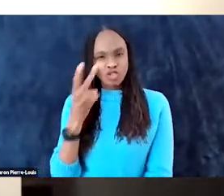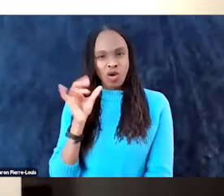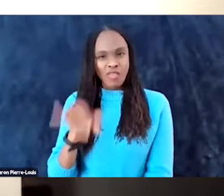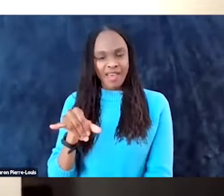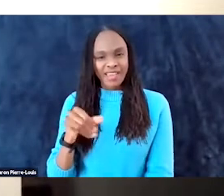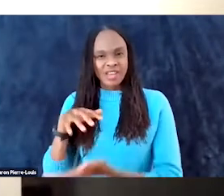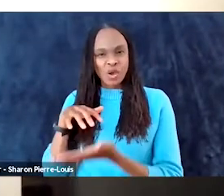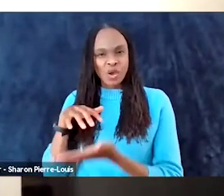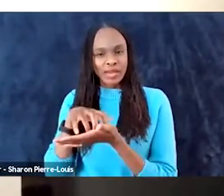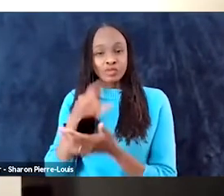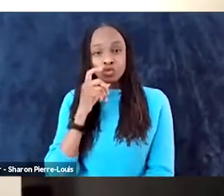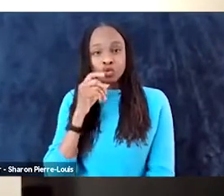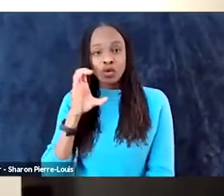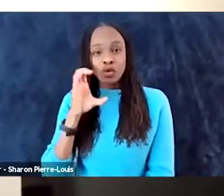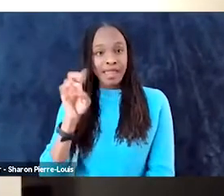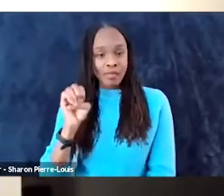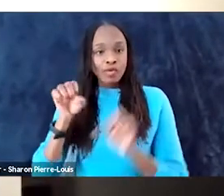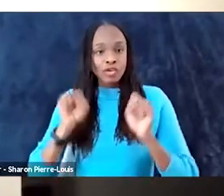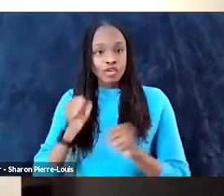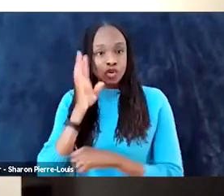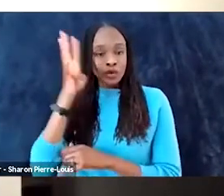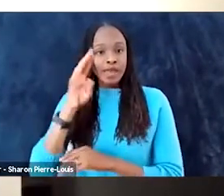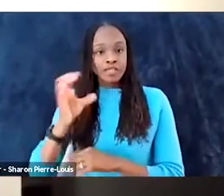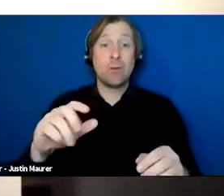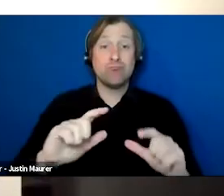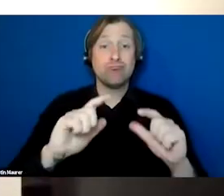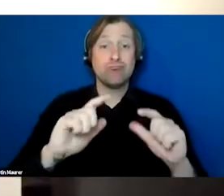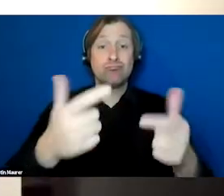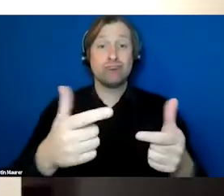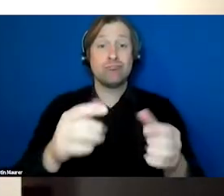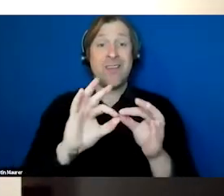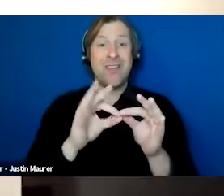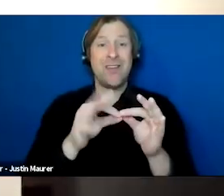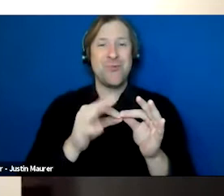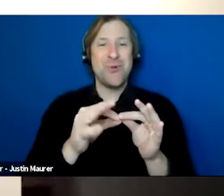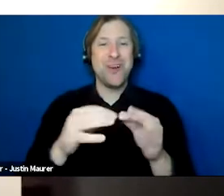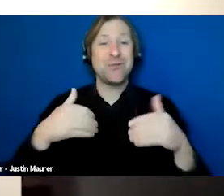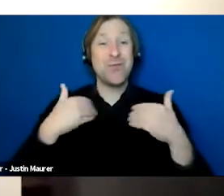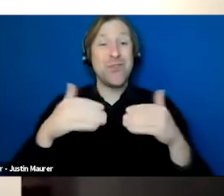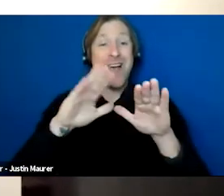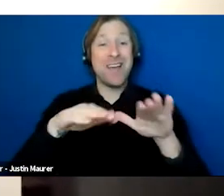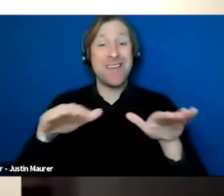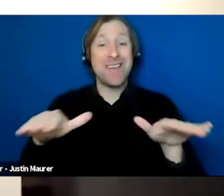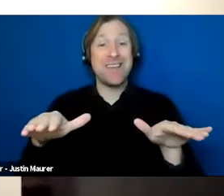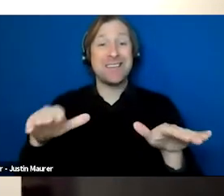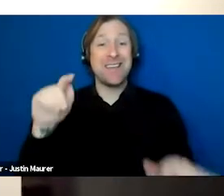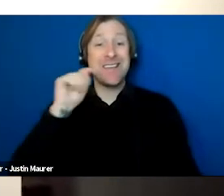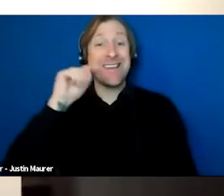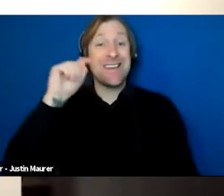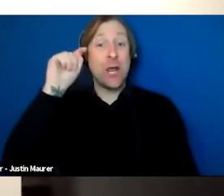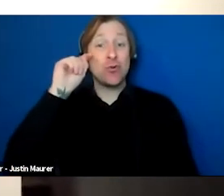cable, who was able to create channels just for young kids, teenagers, Black